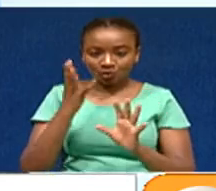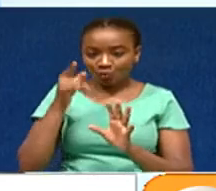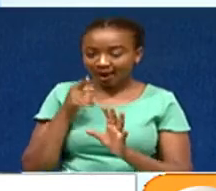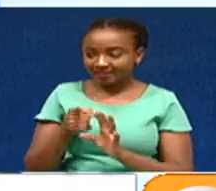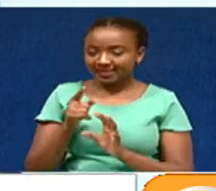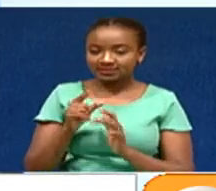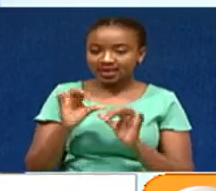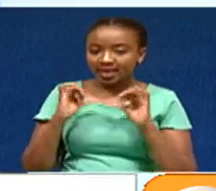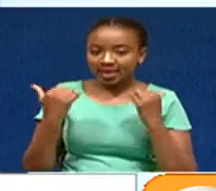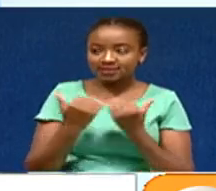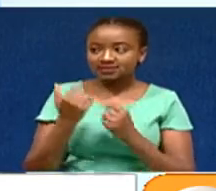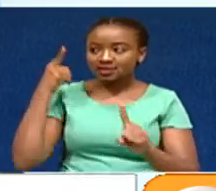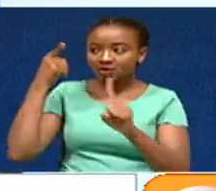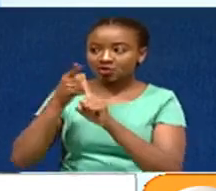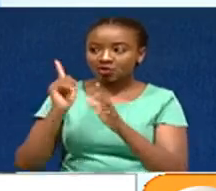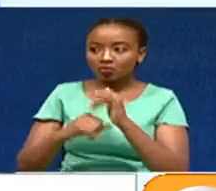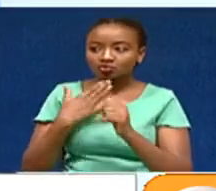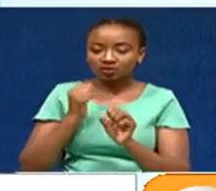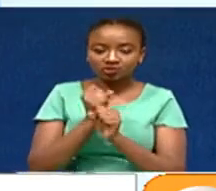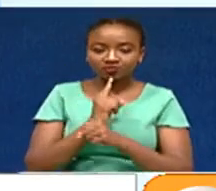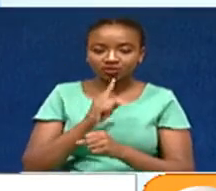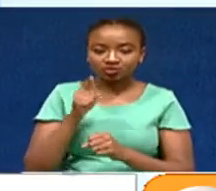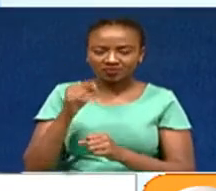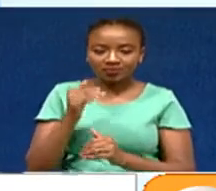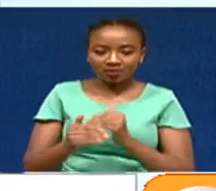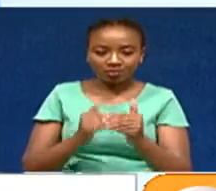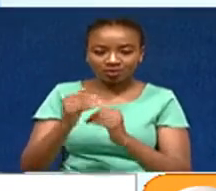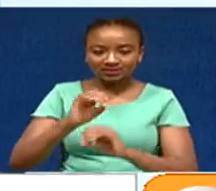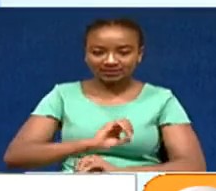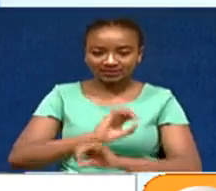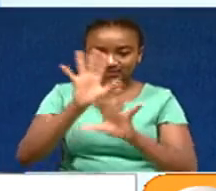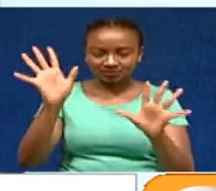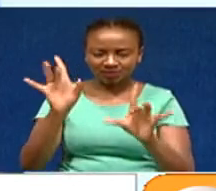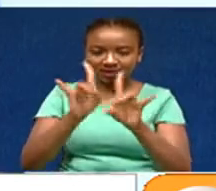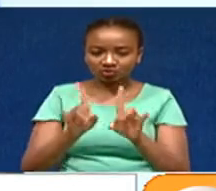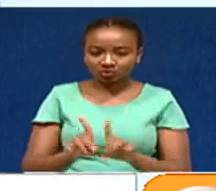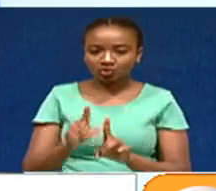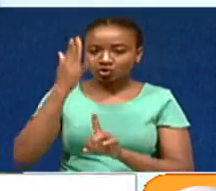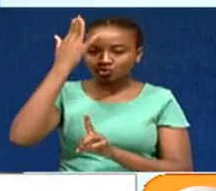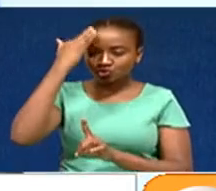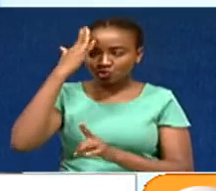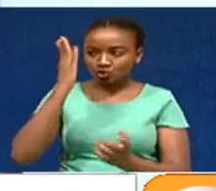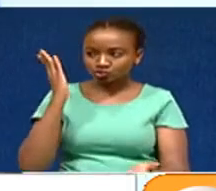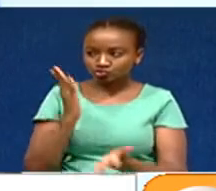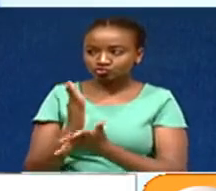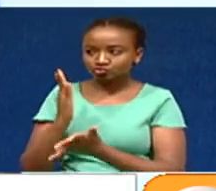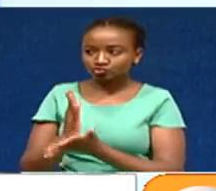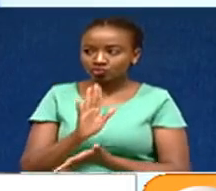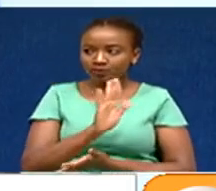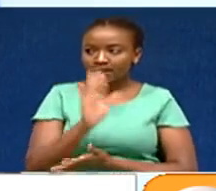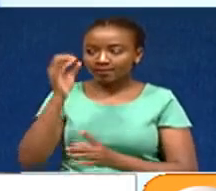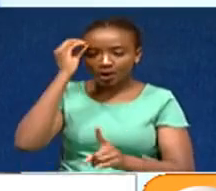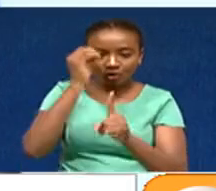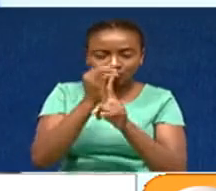approach aims to ensure that the process is transparent and guarantees that the objective to